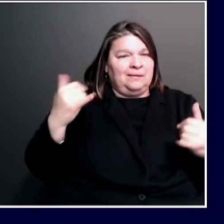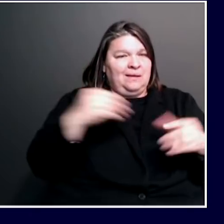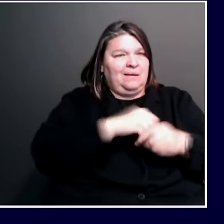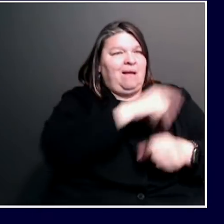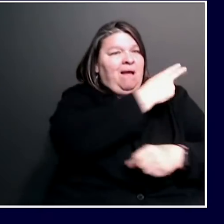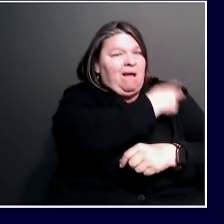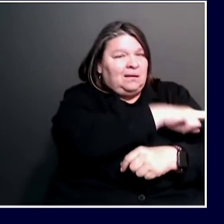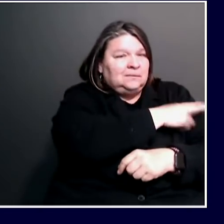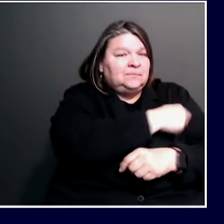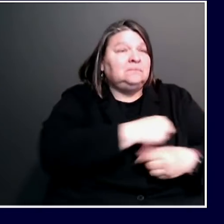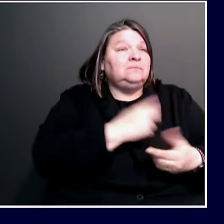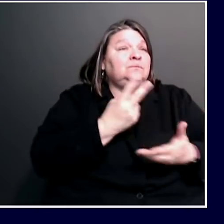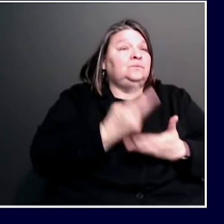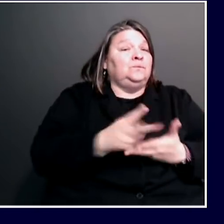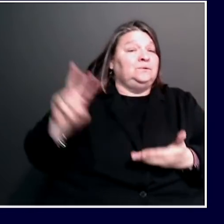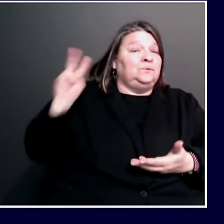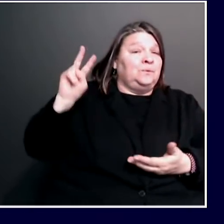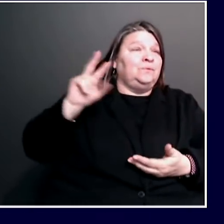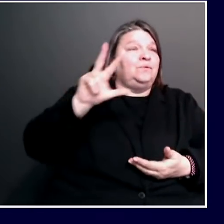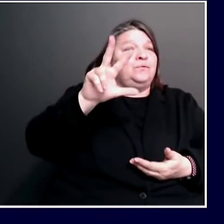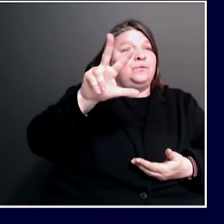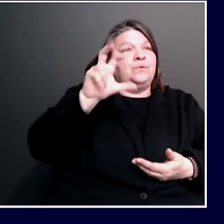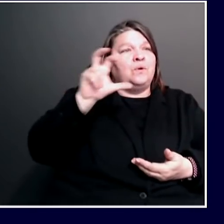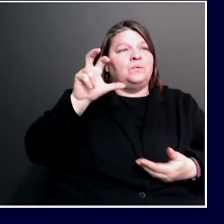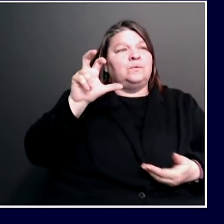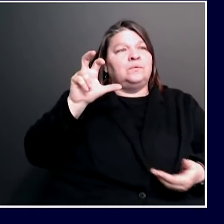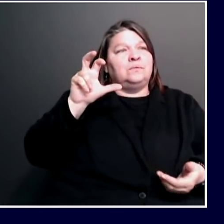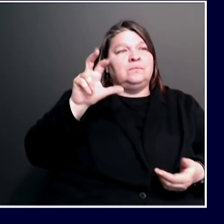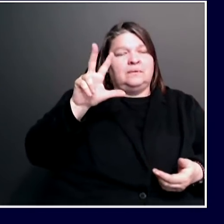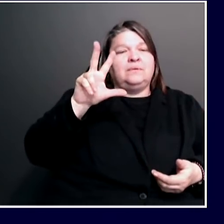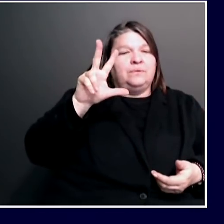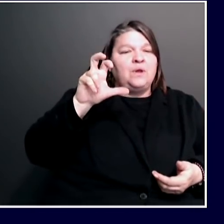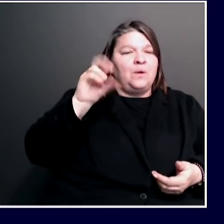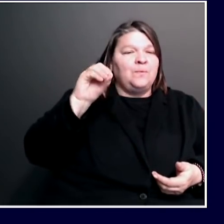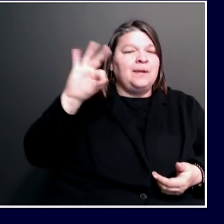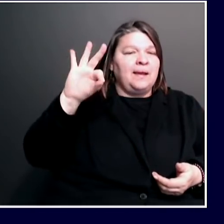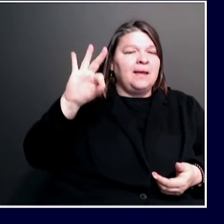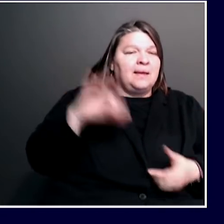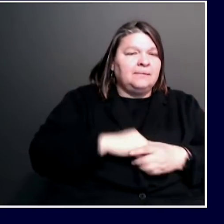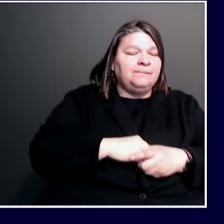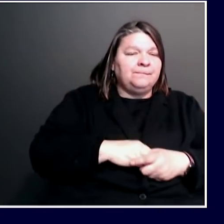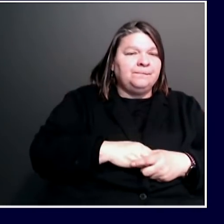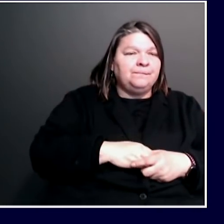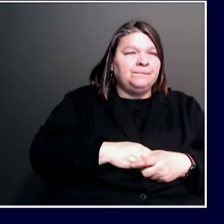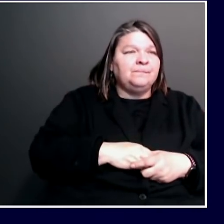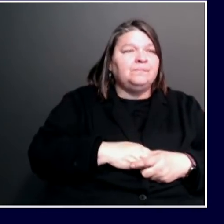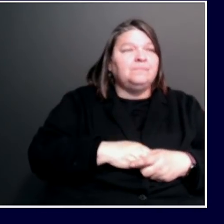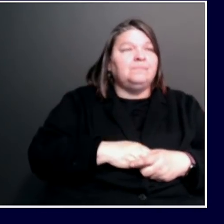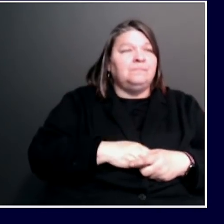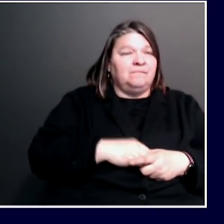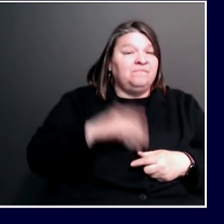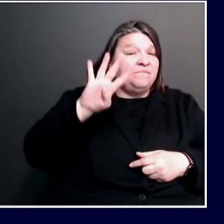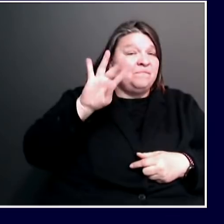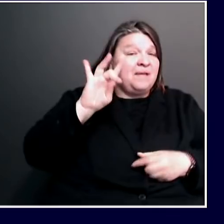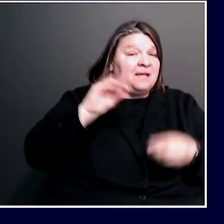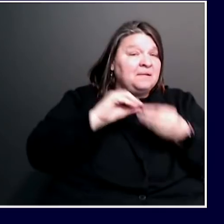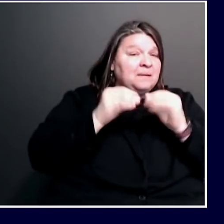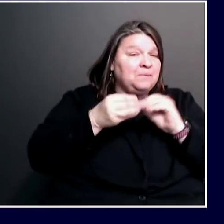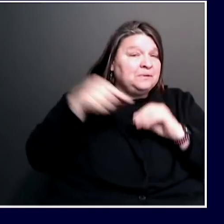stood at 309, 48 fewer people in non-ICU beds now as compared to 2 weeks